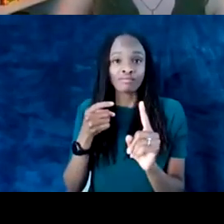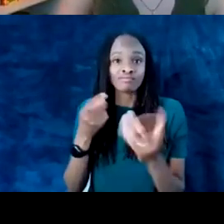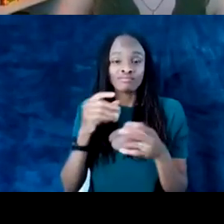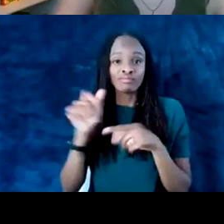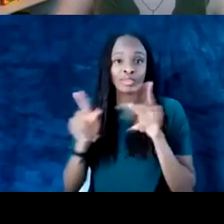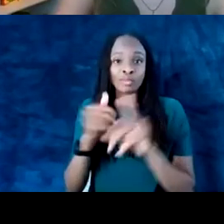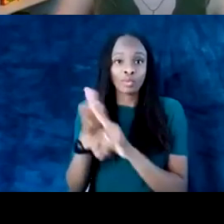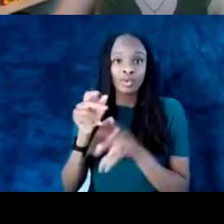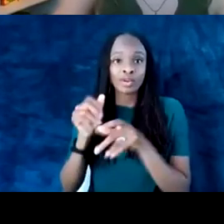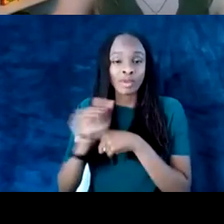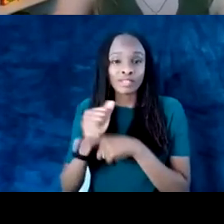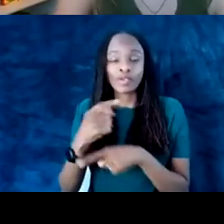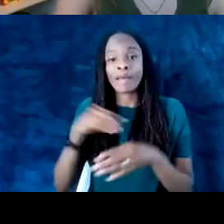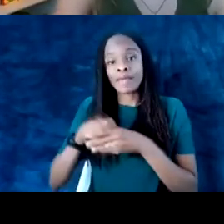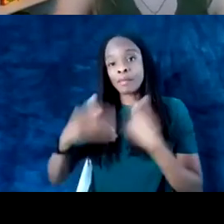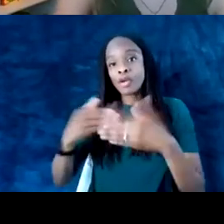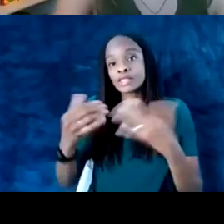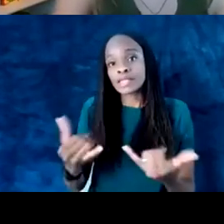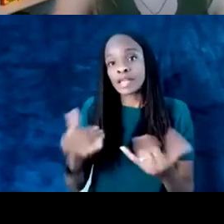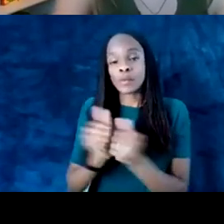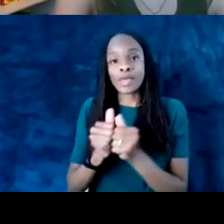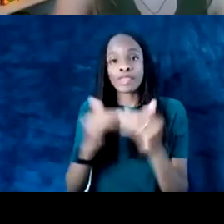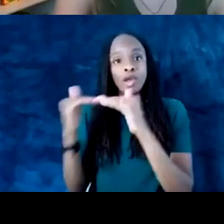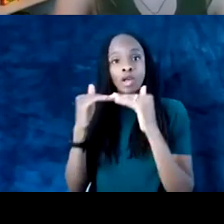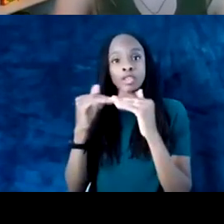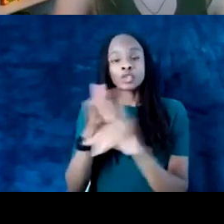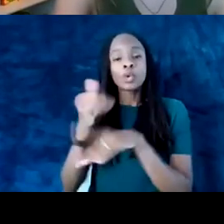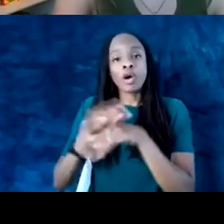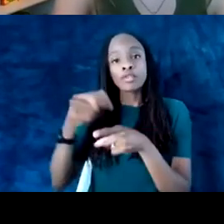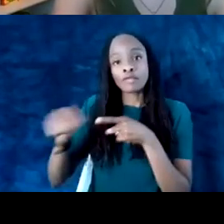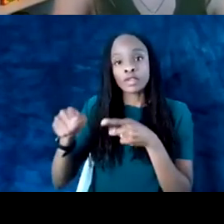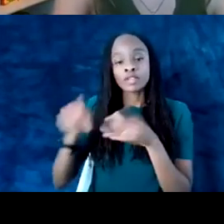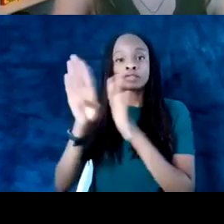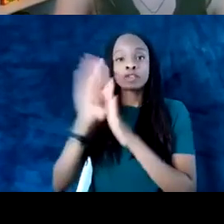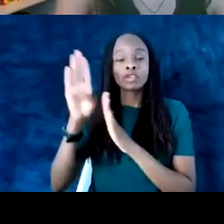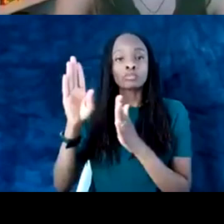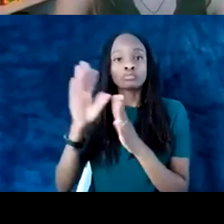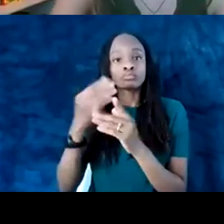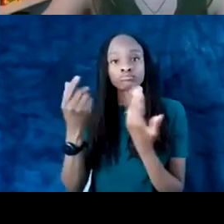a process right now with some colleagues around the field to develop a new framework for ethical,